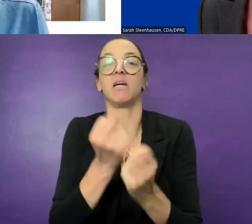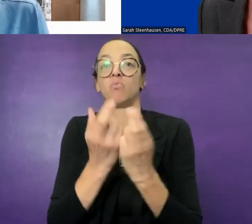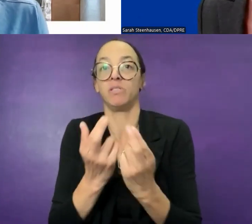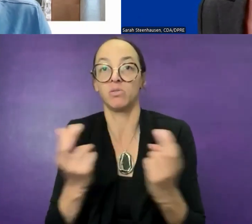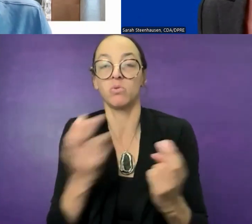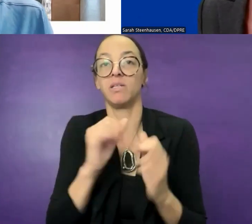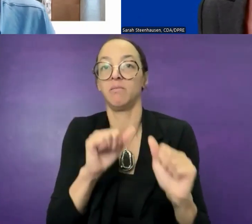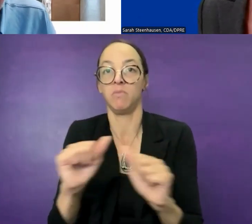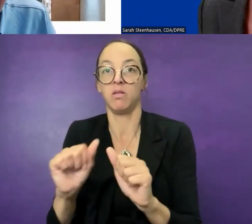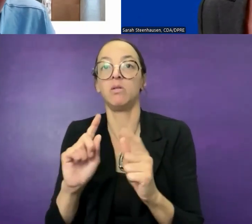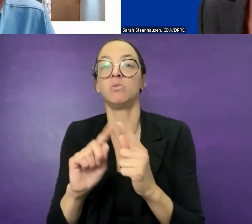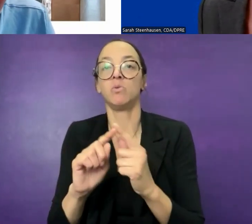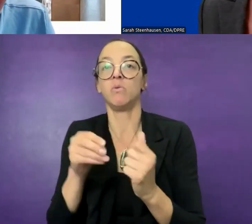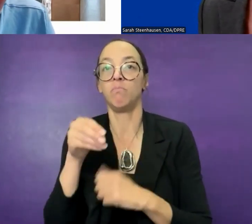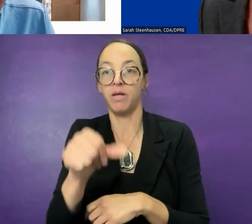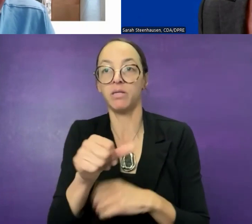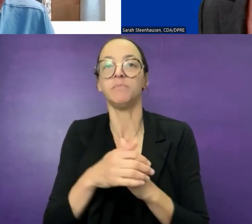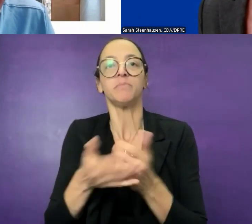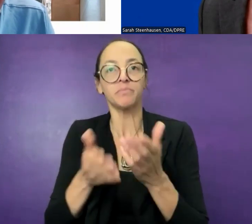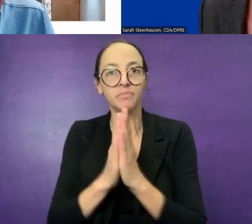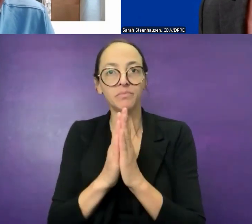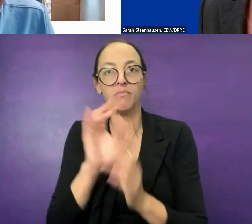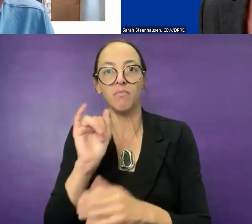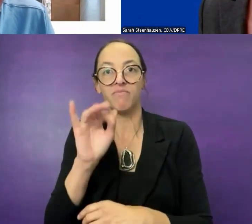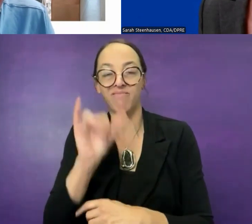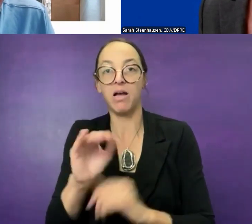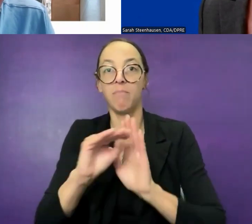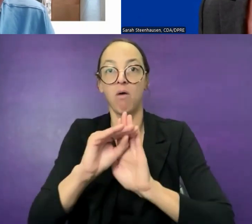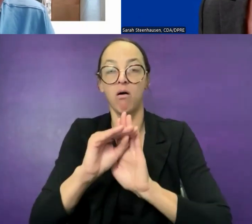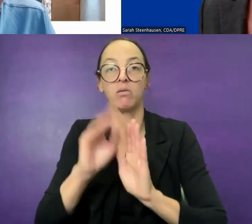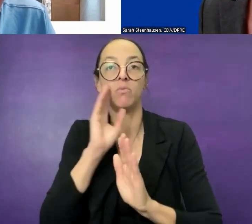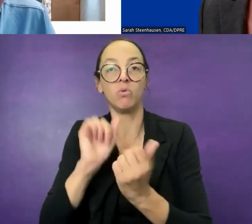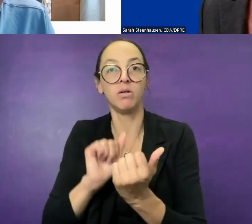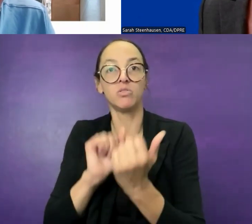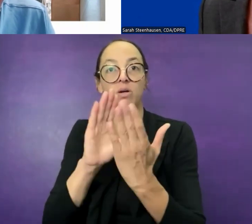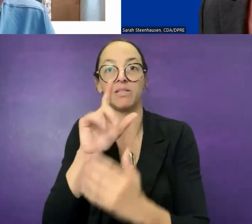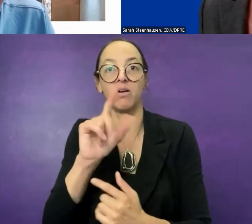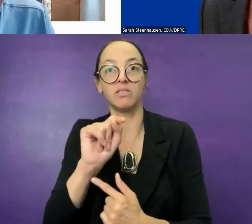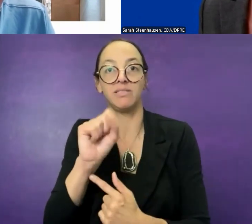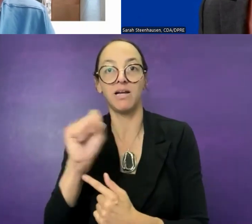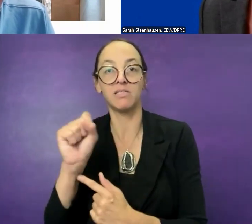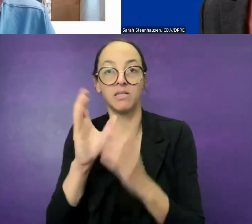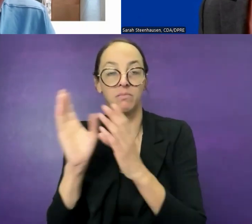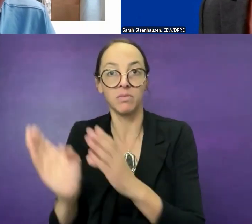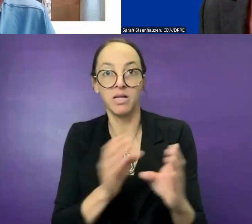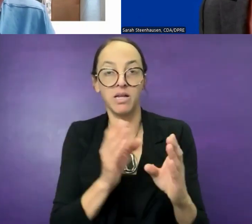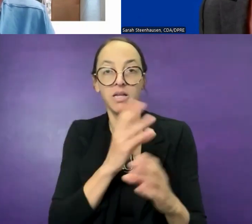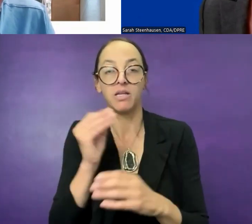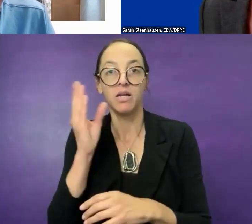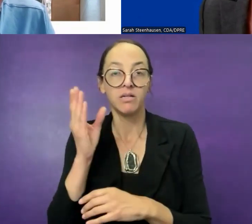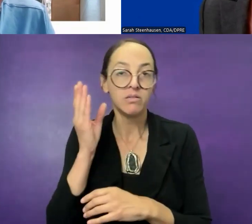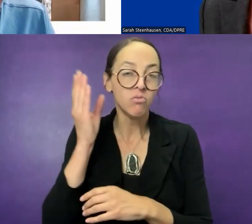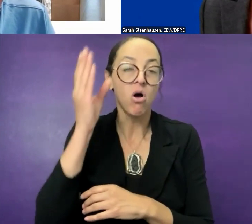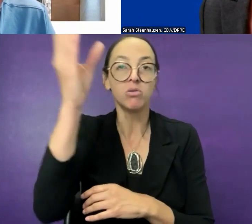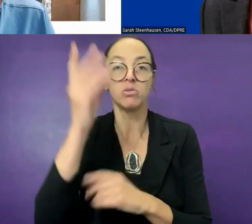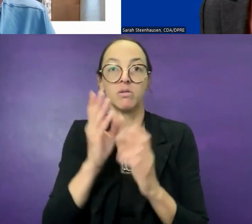address LTSS planning and needed funding? So first, Tatiana, thank you for this important question and